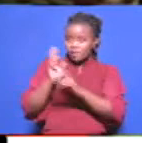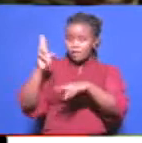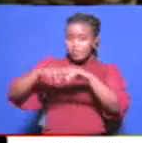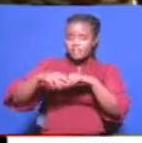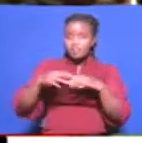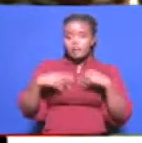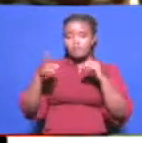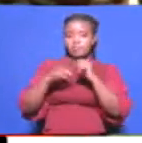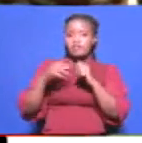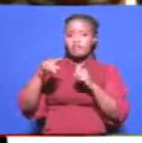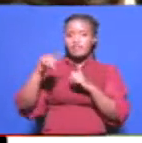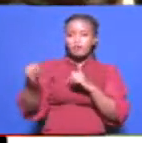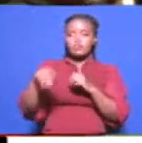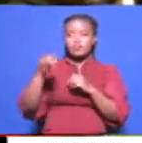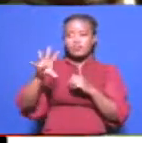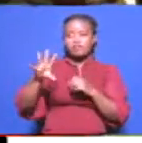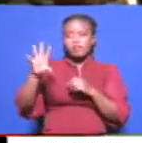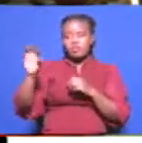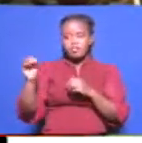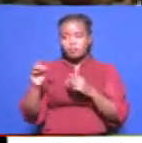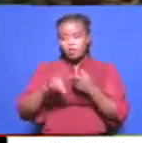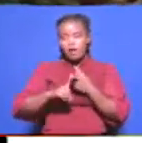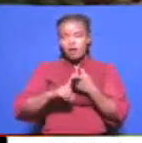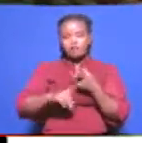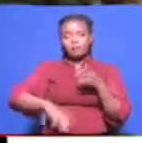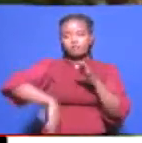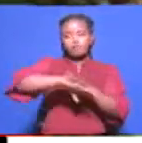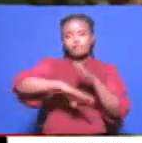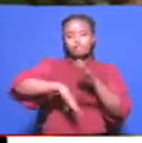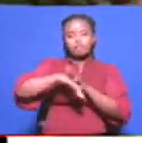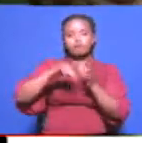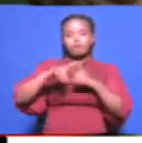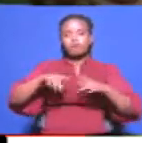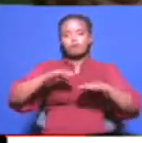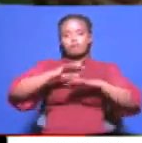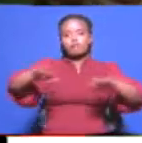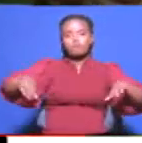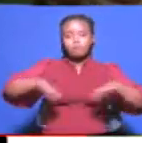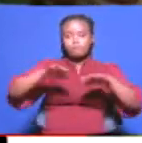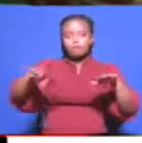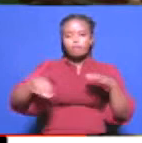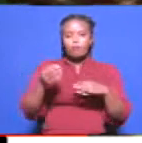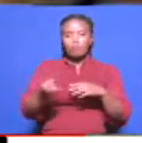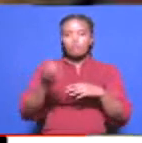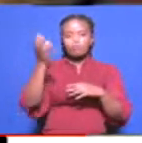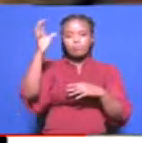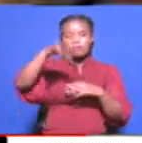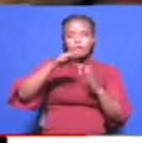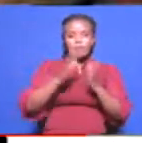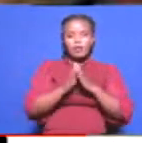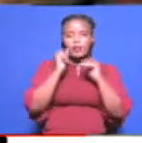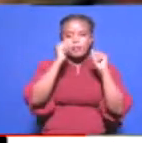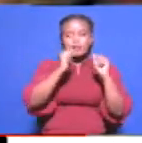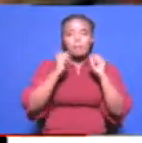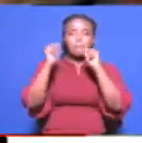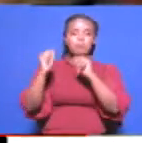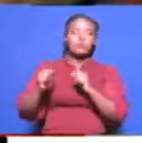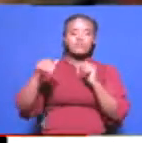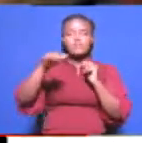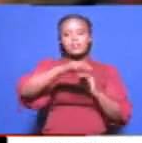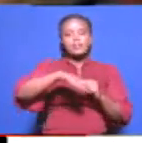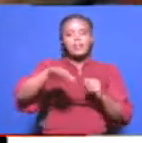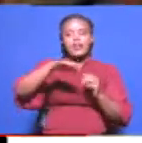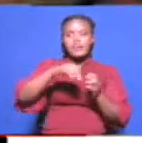pitch, athletics track, swimming pool, basketball, netball, and boxing arenas. This